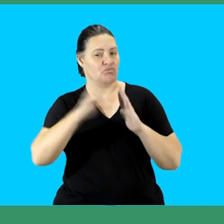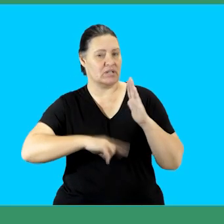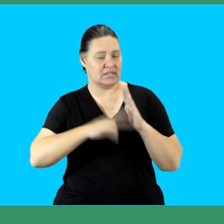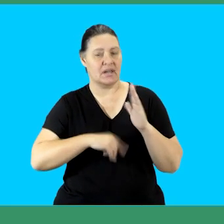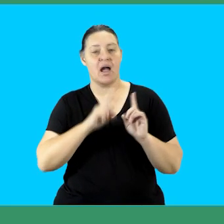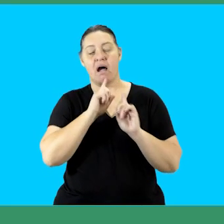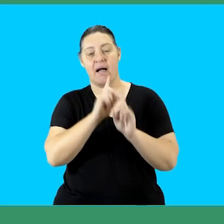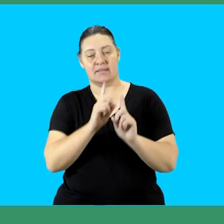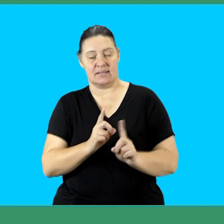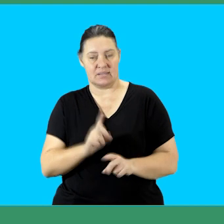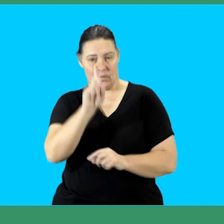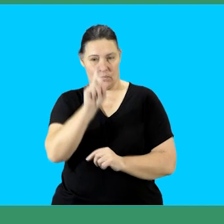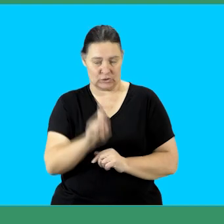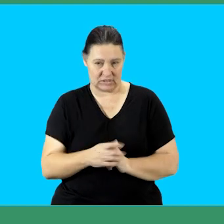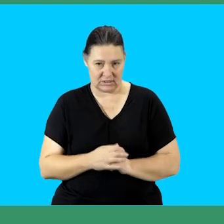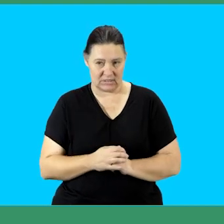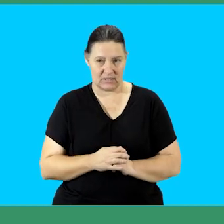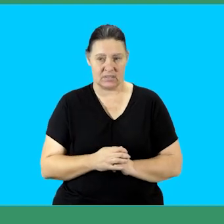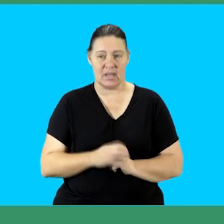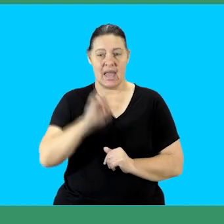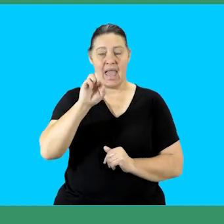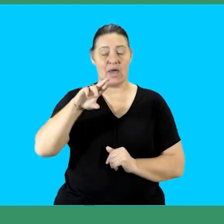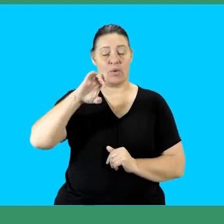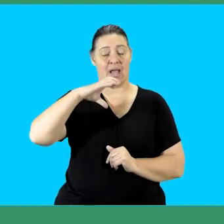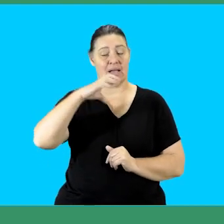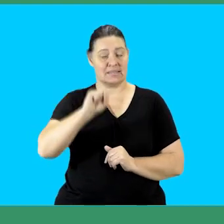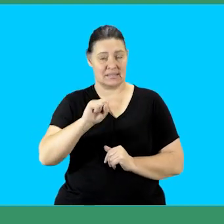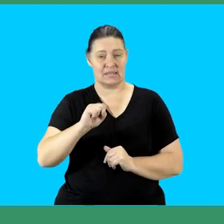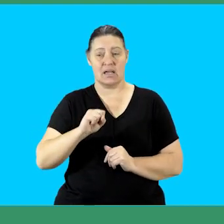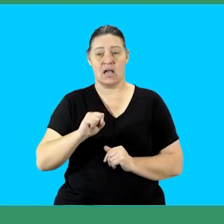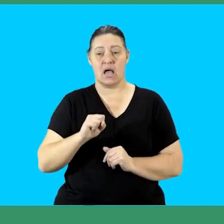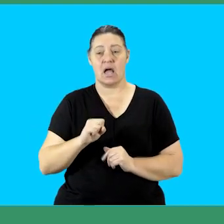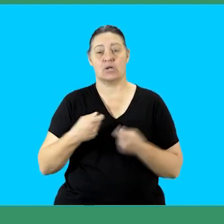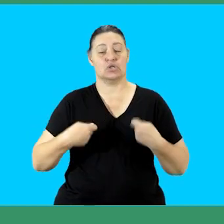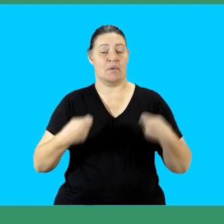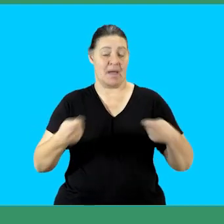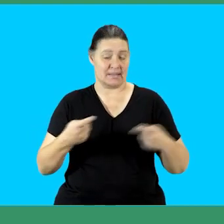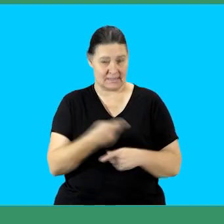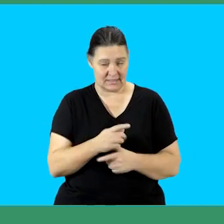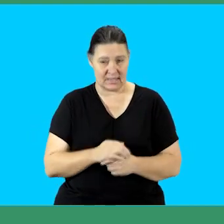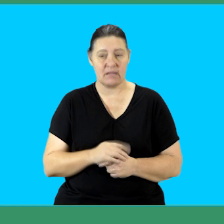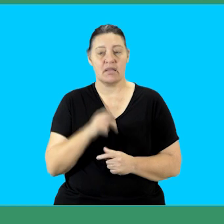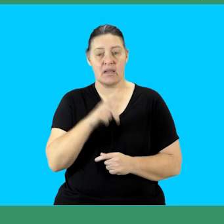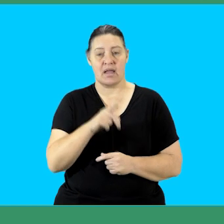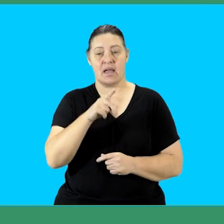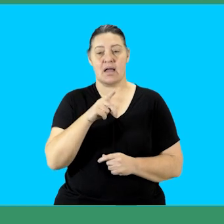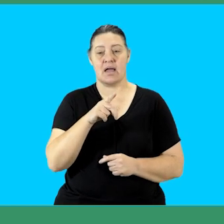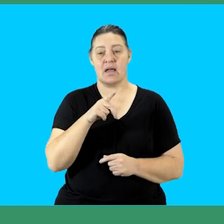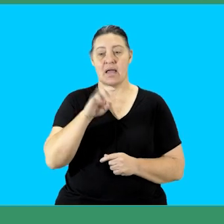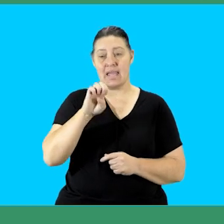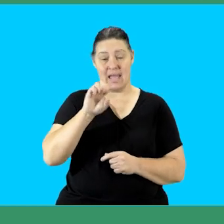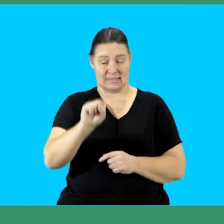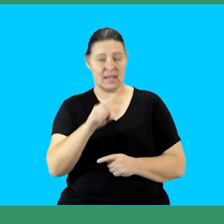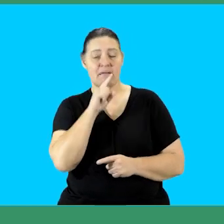and answer the questions that follows. Eric's Supermarket, ES. Eric's Supermarket employed a manager